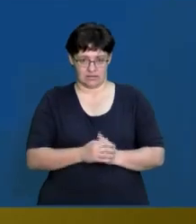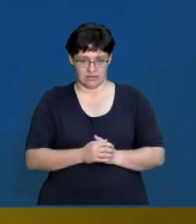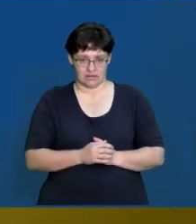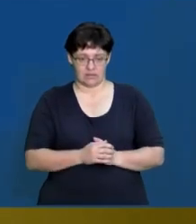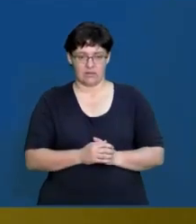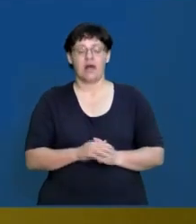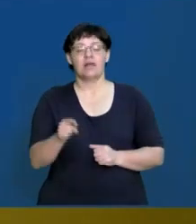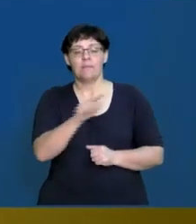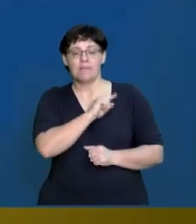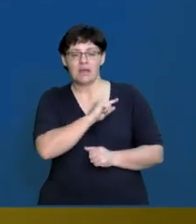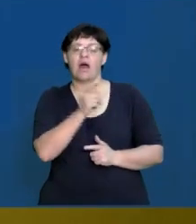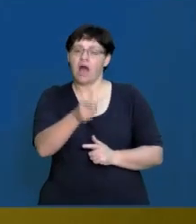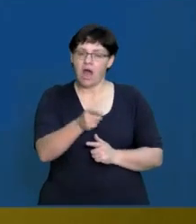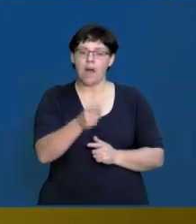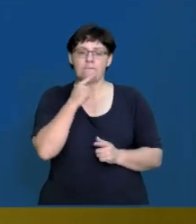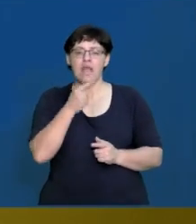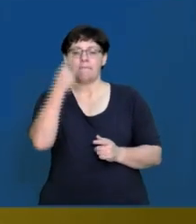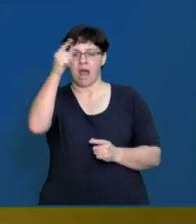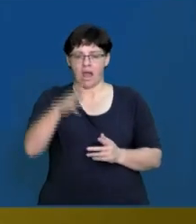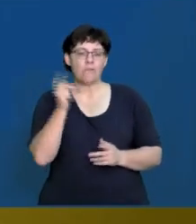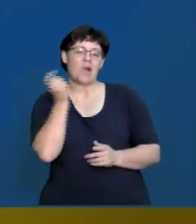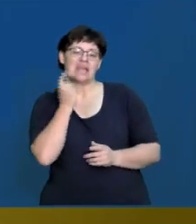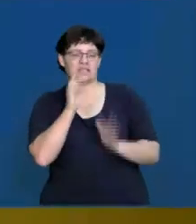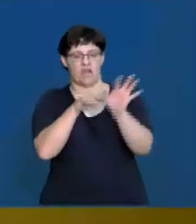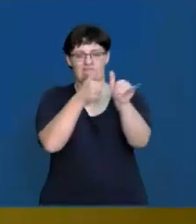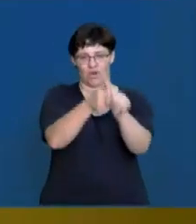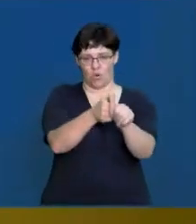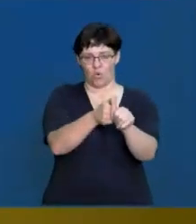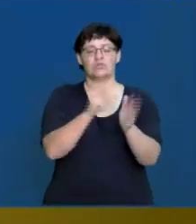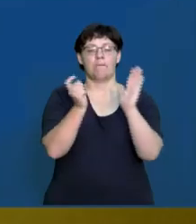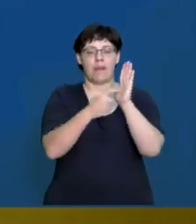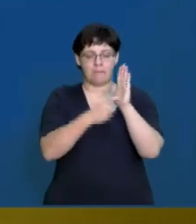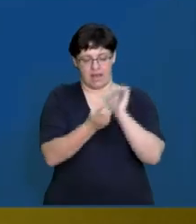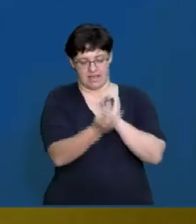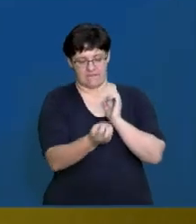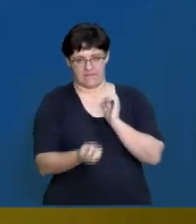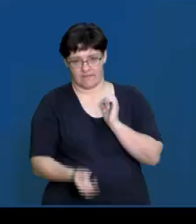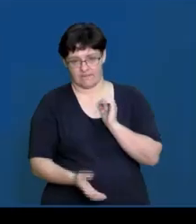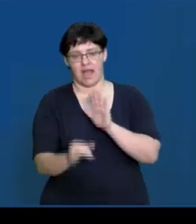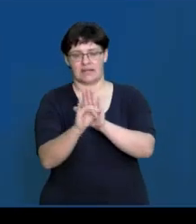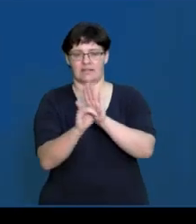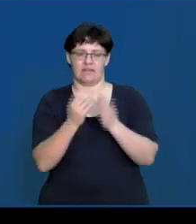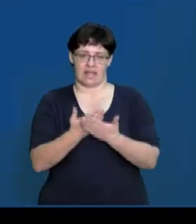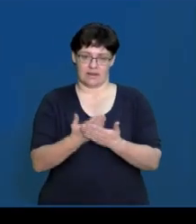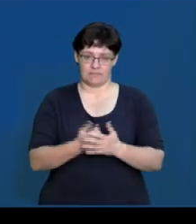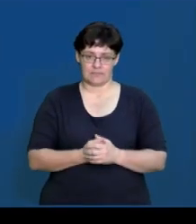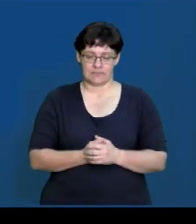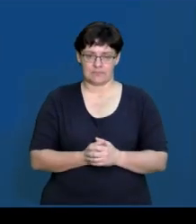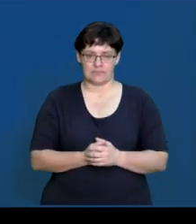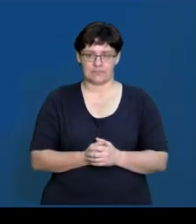there. This makes the layout of your work easy to mark, and also your points become easily identifiable